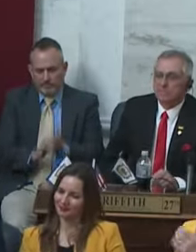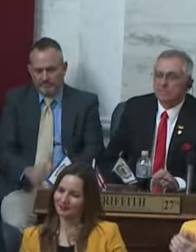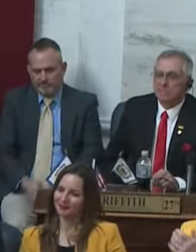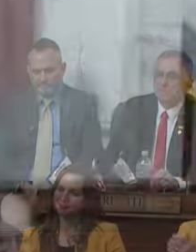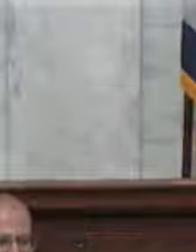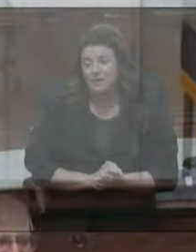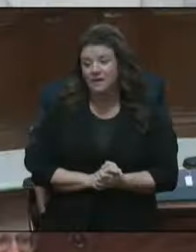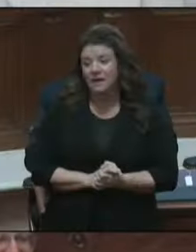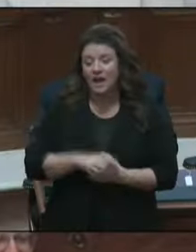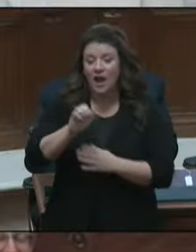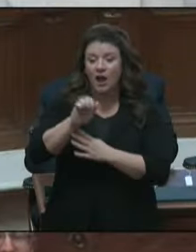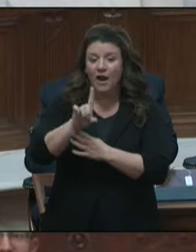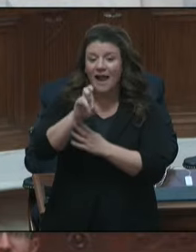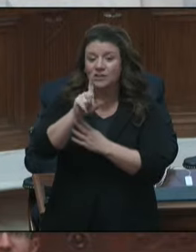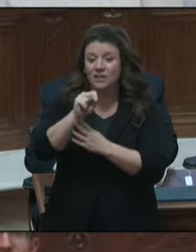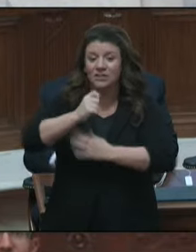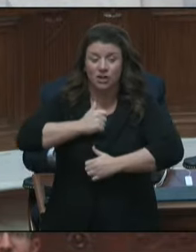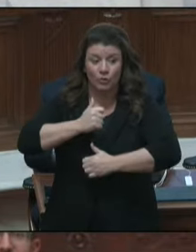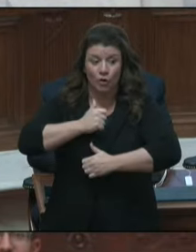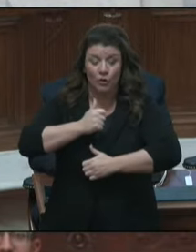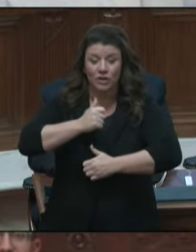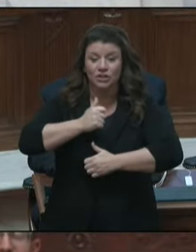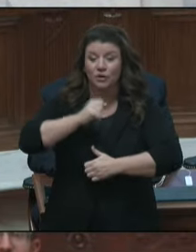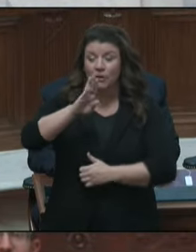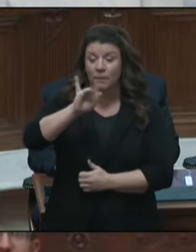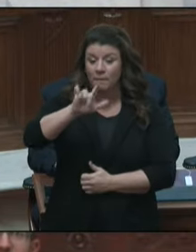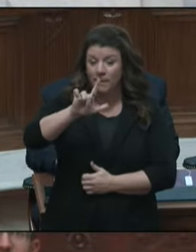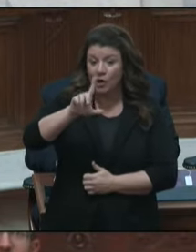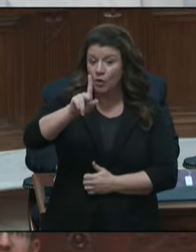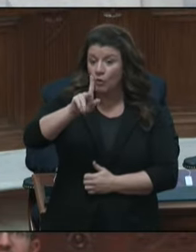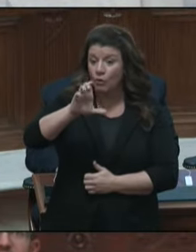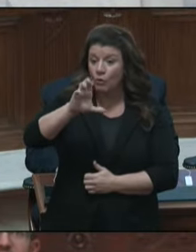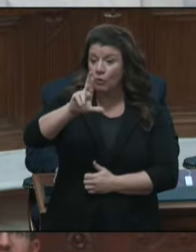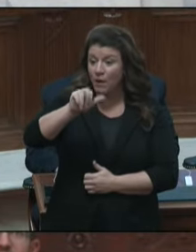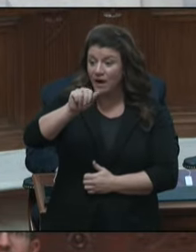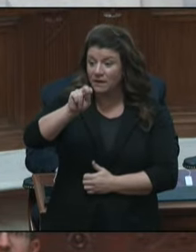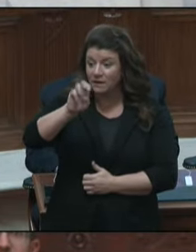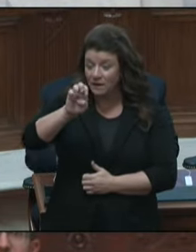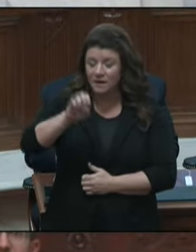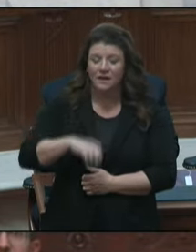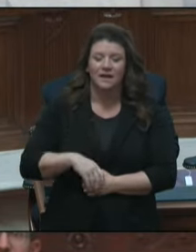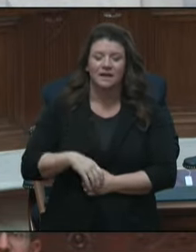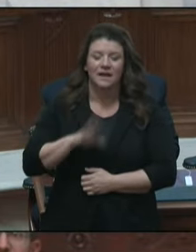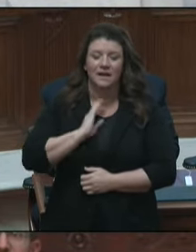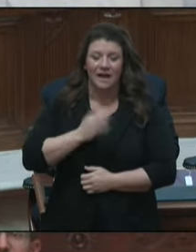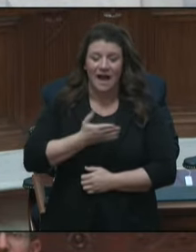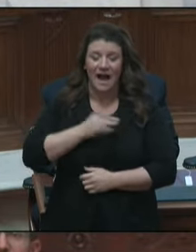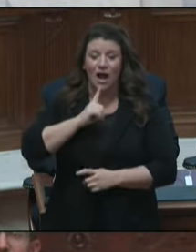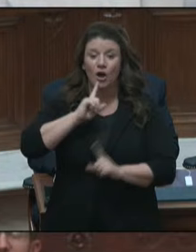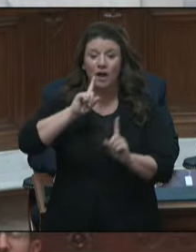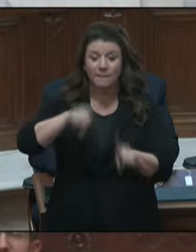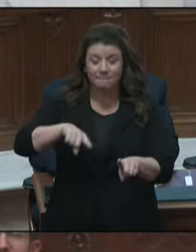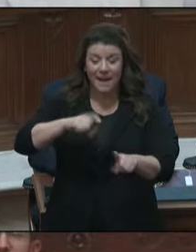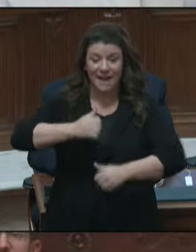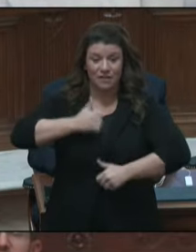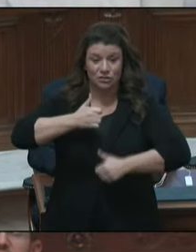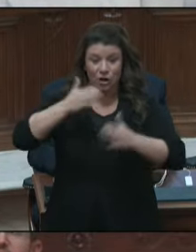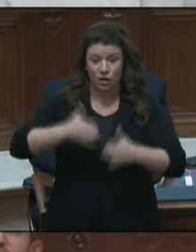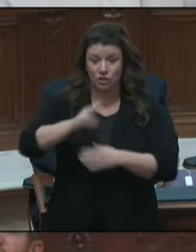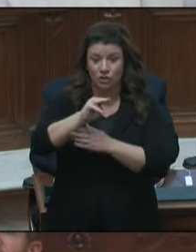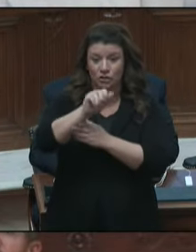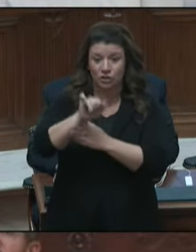Our Adjutant General, General Bill Crane. And our Command Sergeant